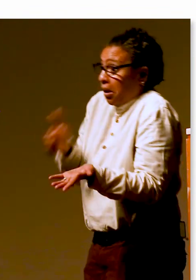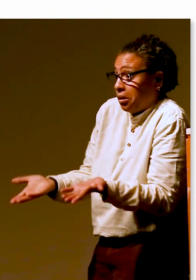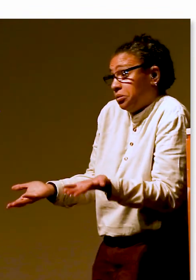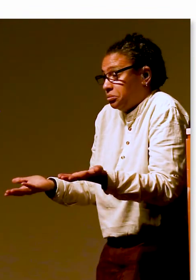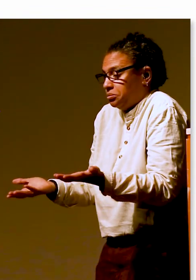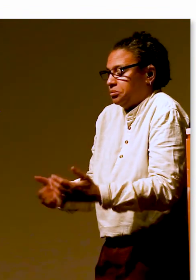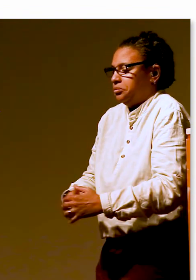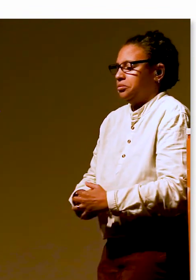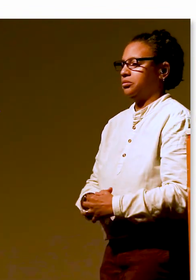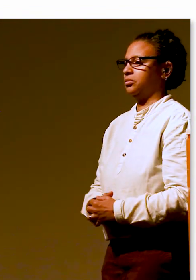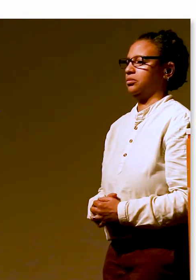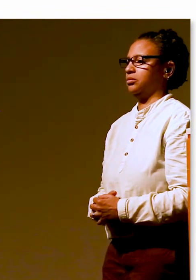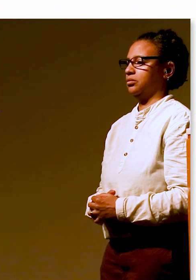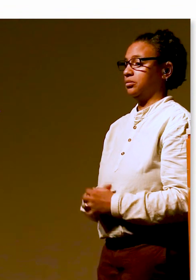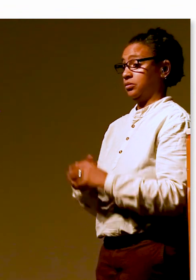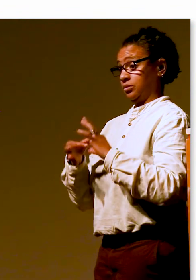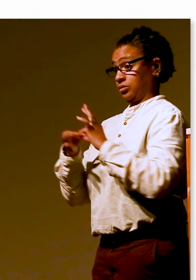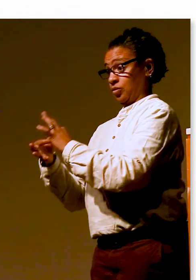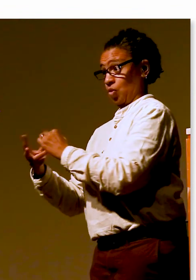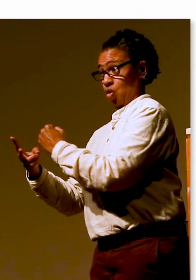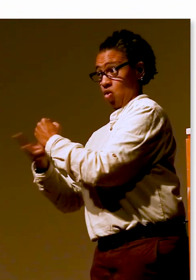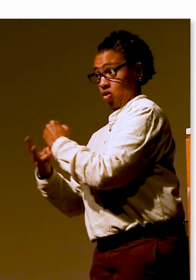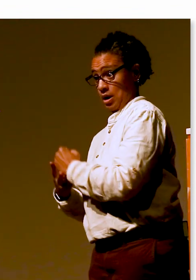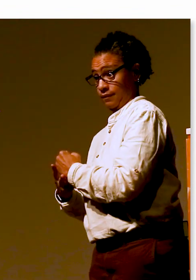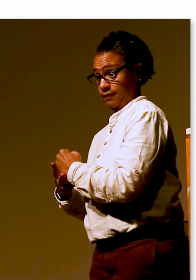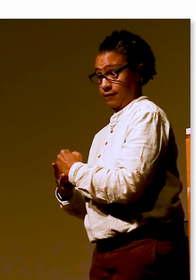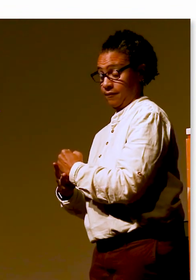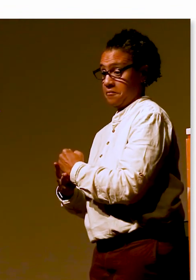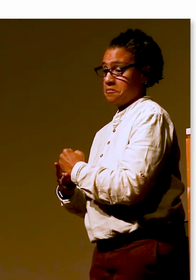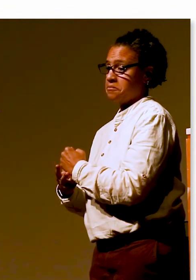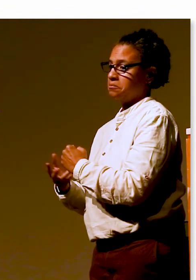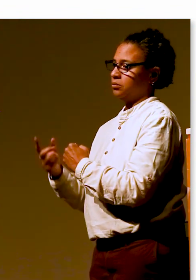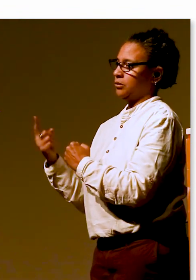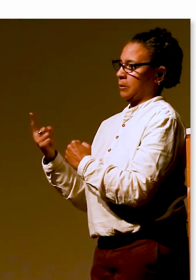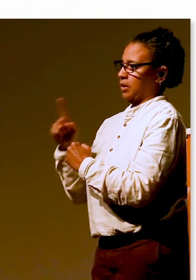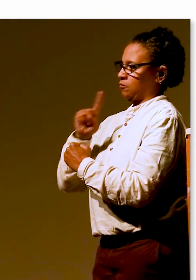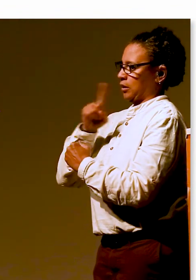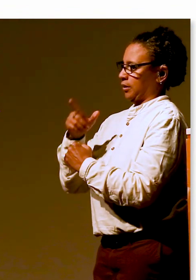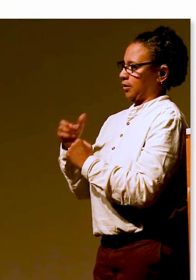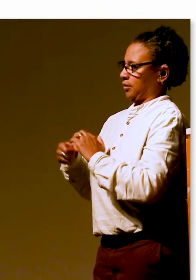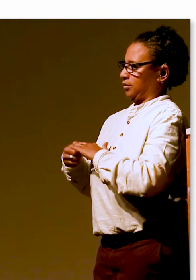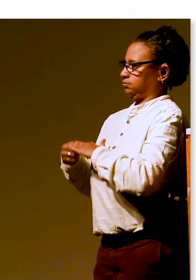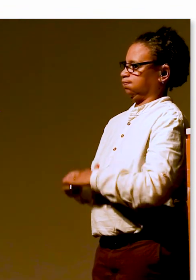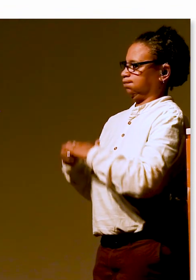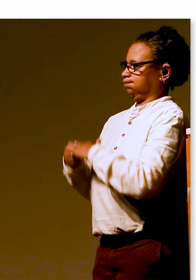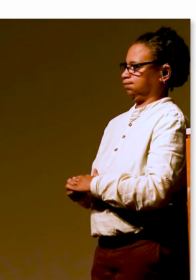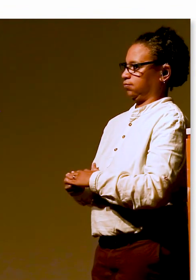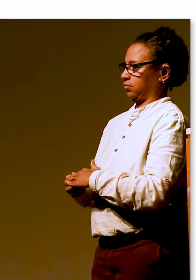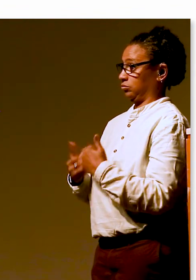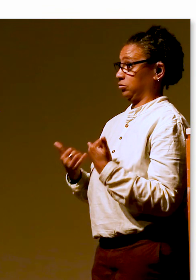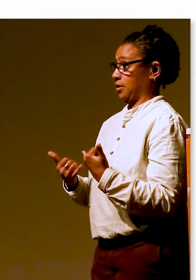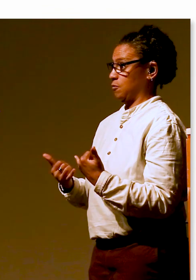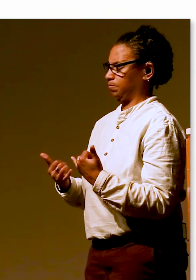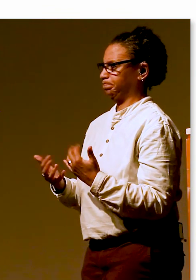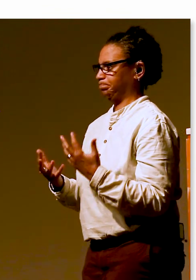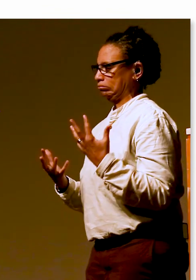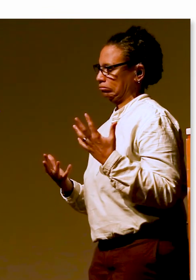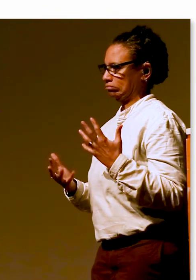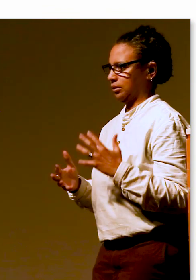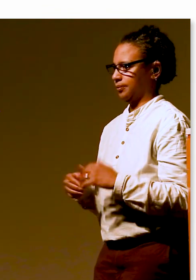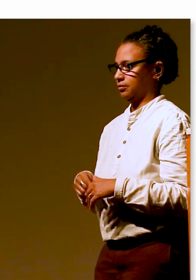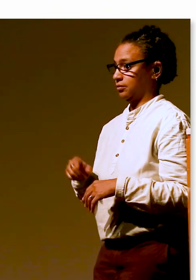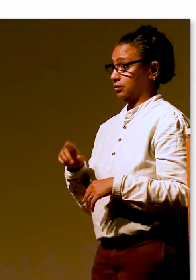then on the note of archiving, it's something that I feel really stressed out about right now, as Tumblr is changing so